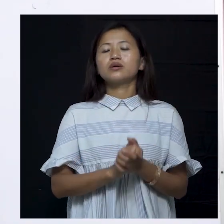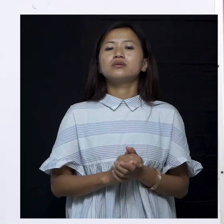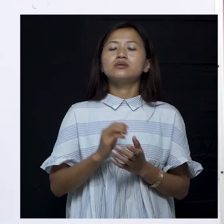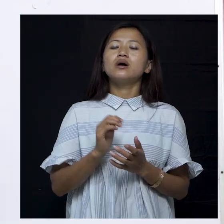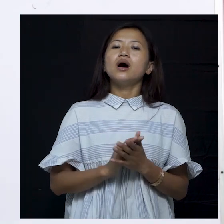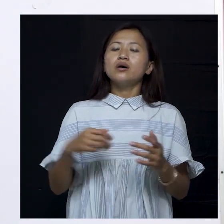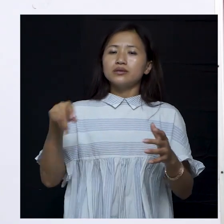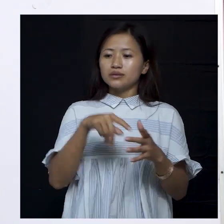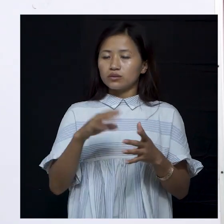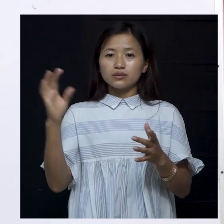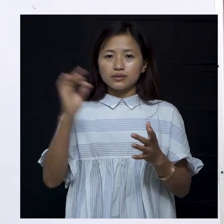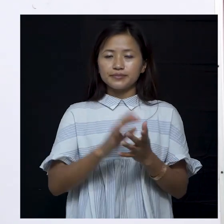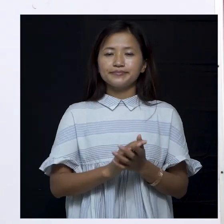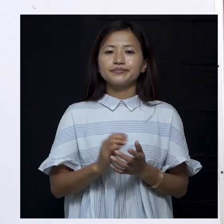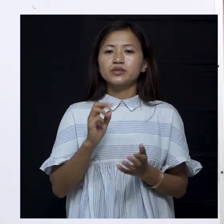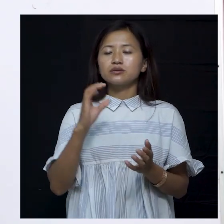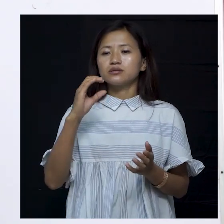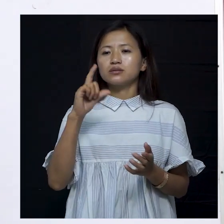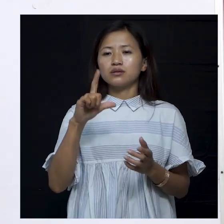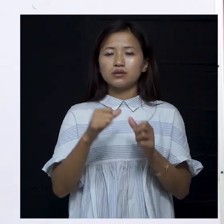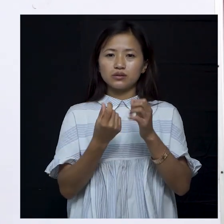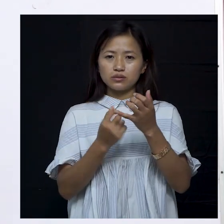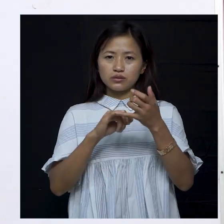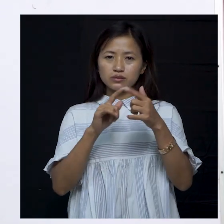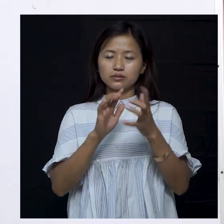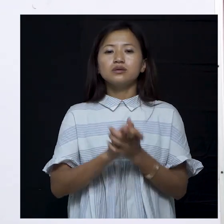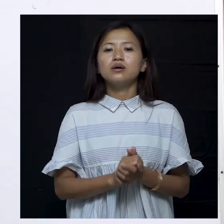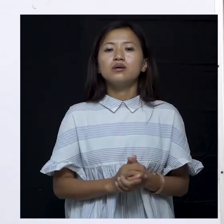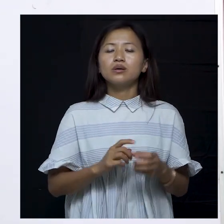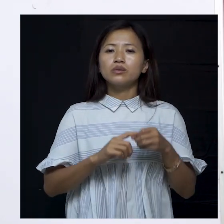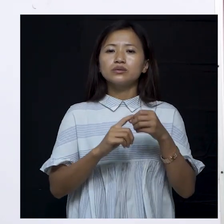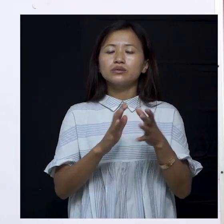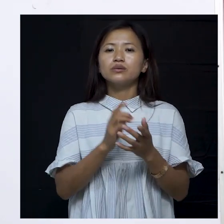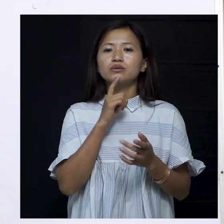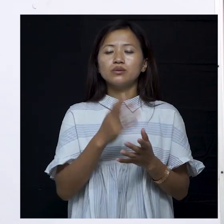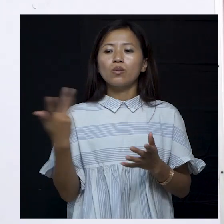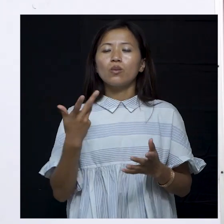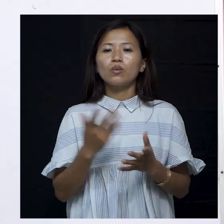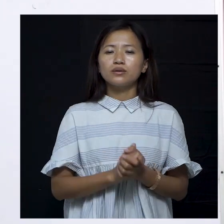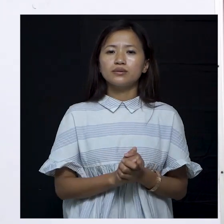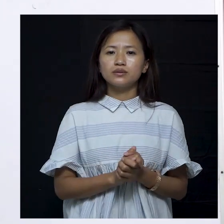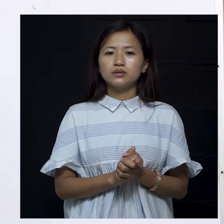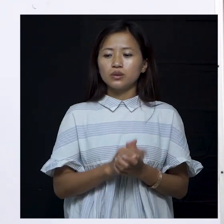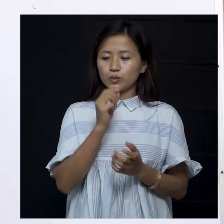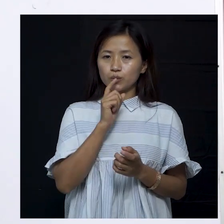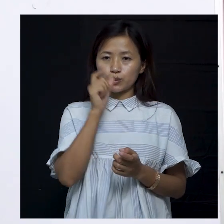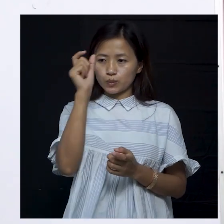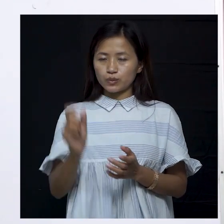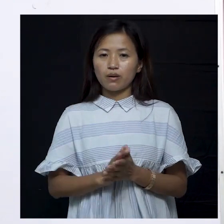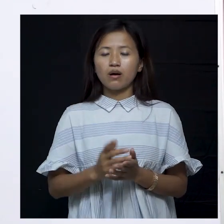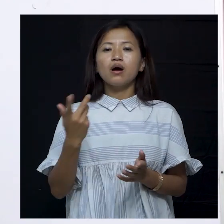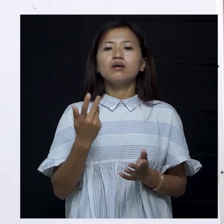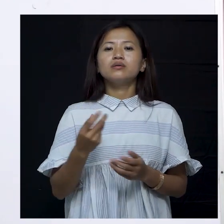repeat, a noun clause will always answer to the question what. If I say a word, how